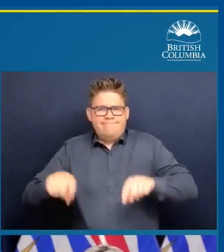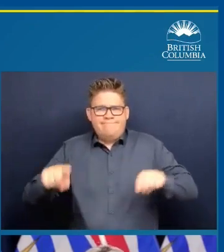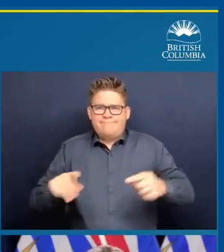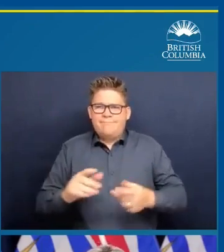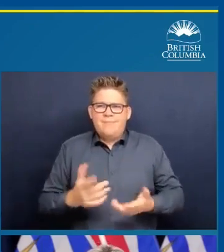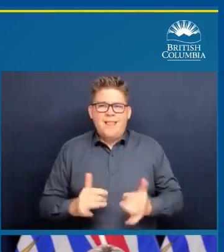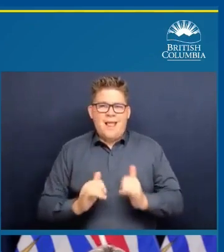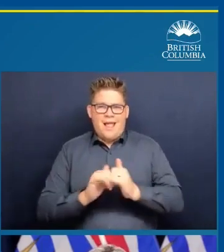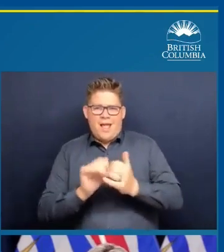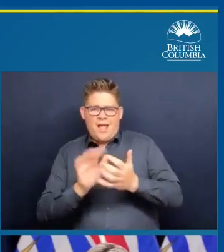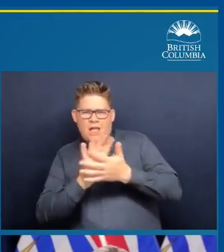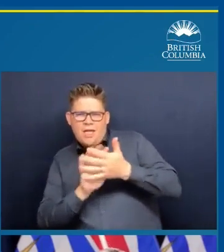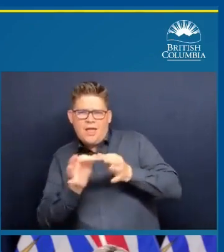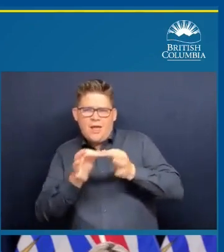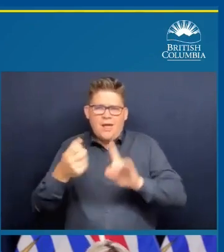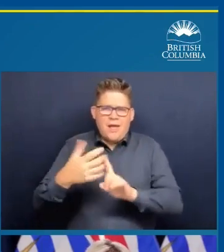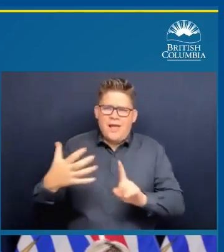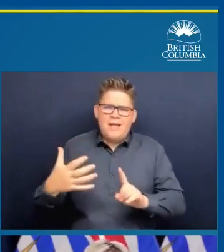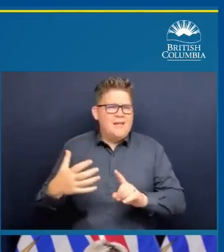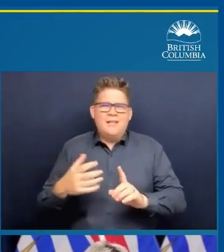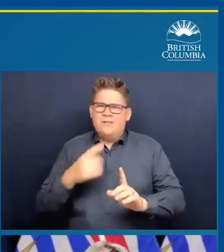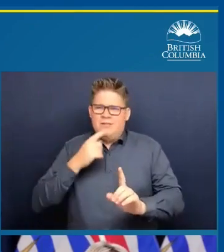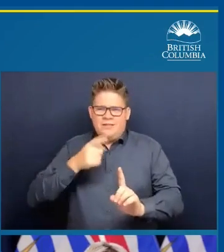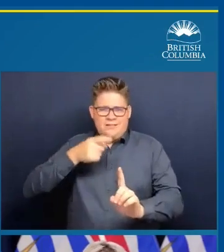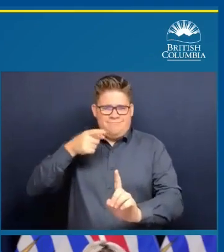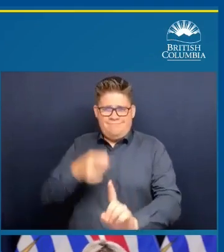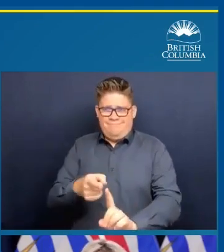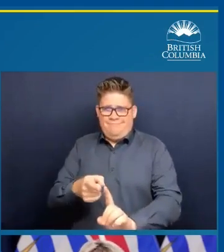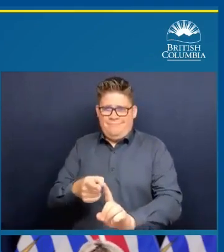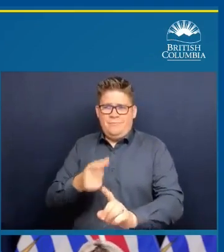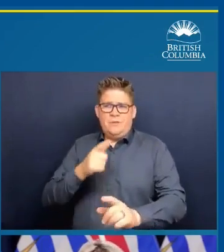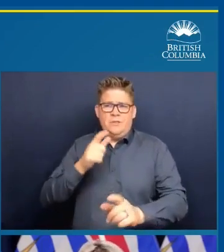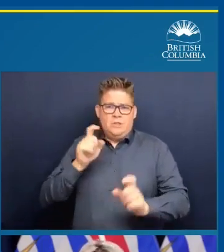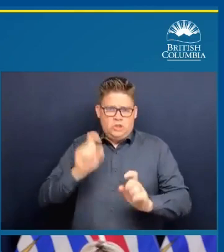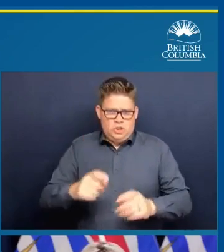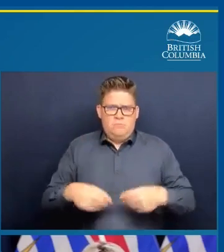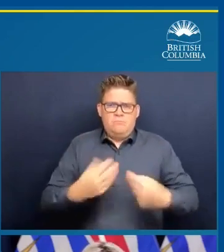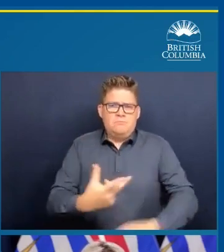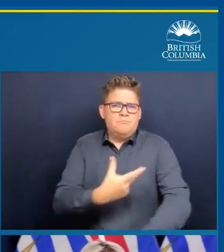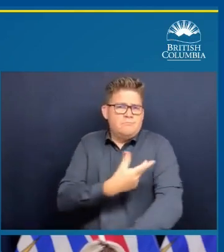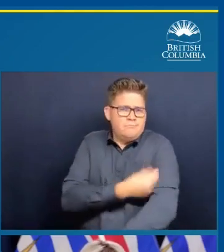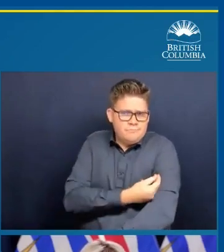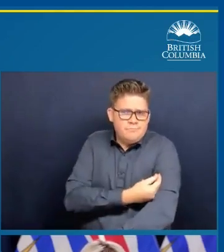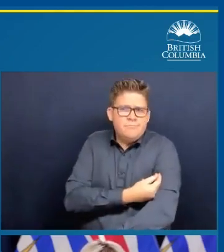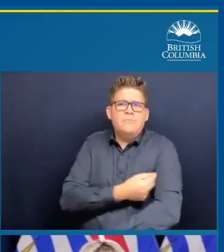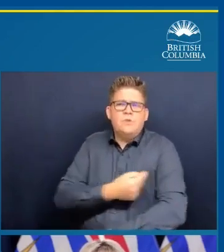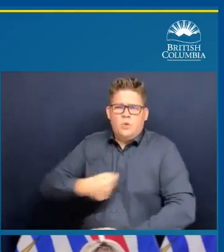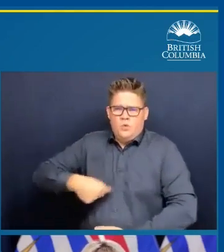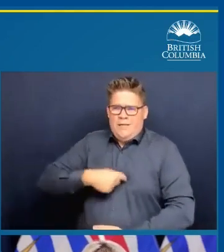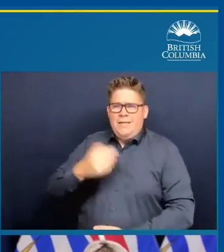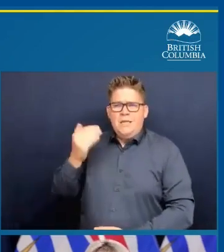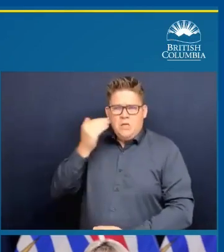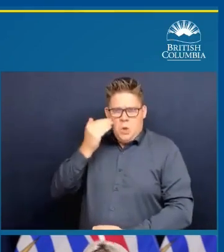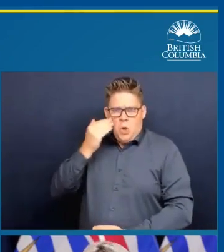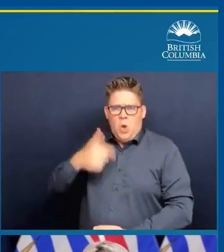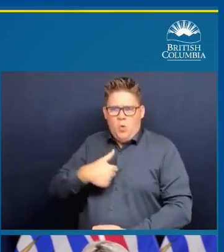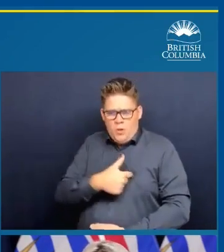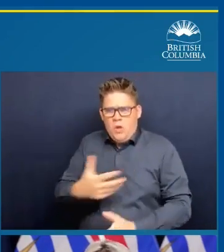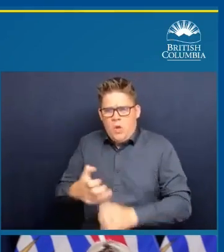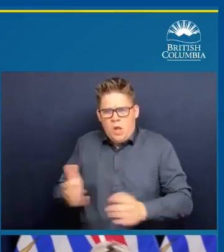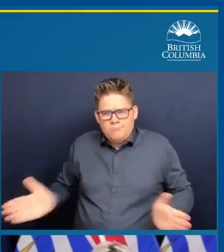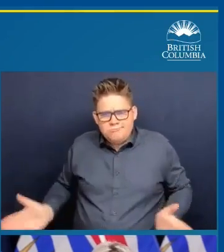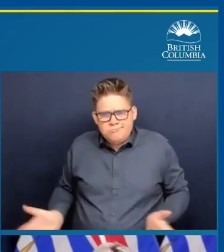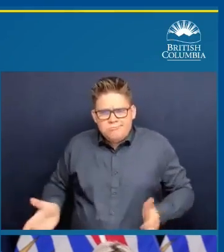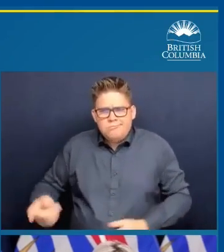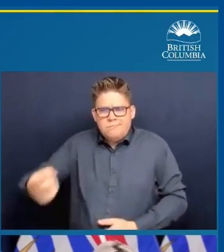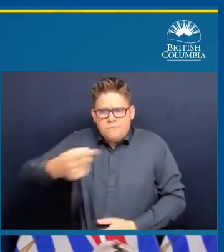tailor who needs what. What we do know is that right now it's really important for people to get that booster dose to protect us all from